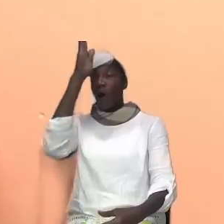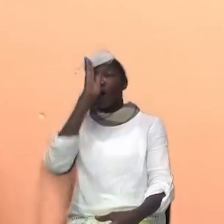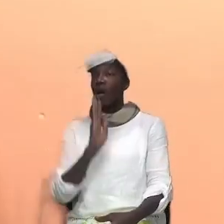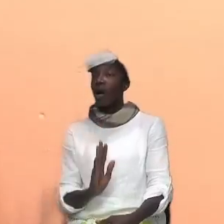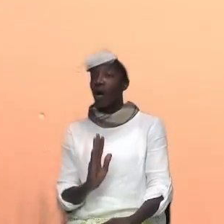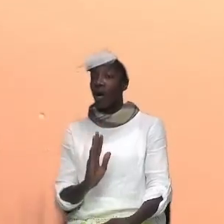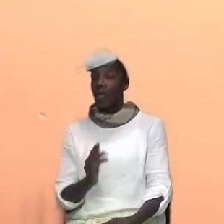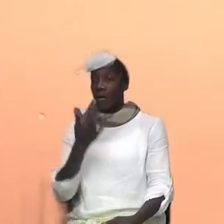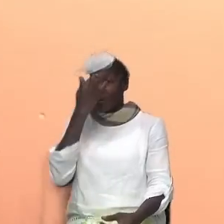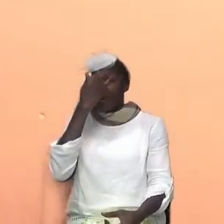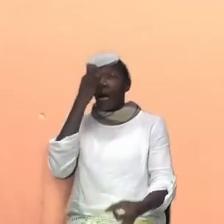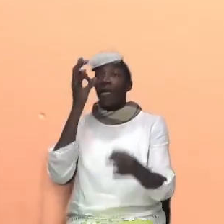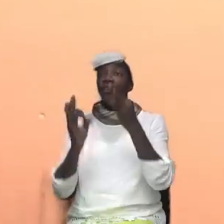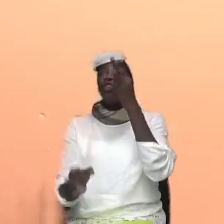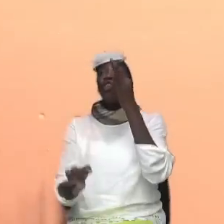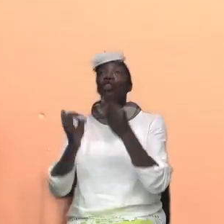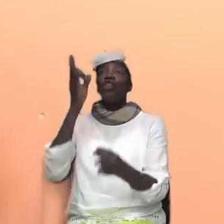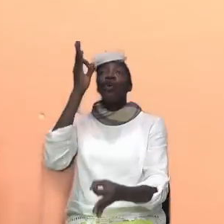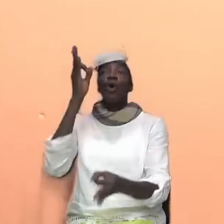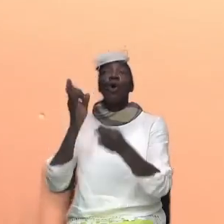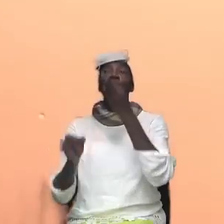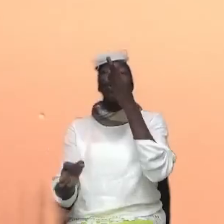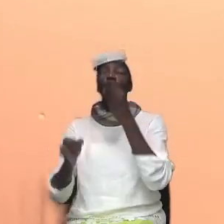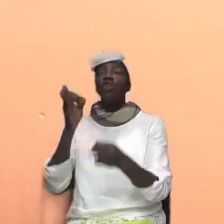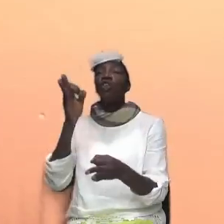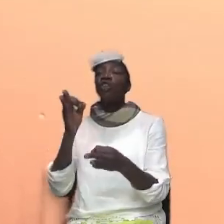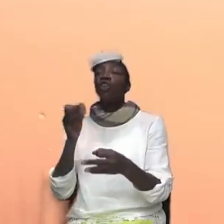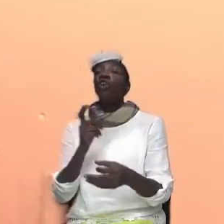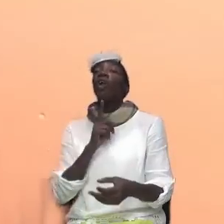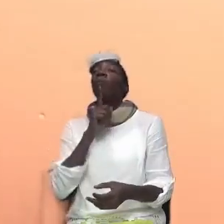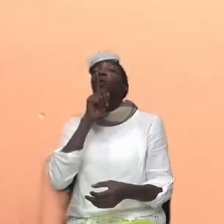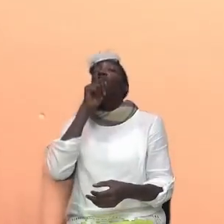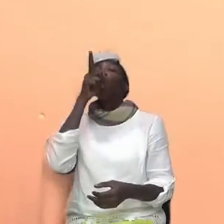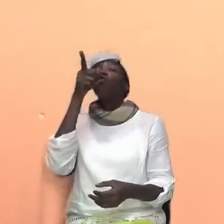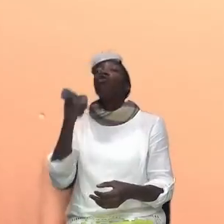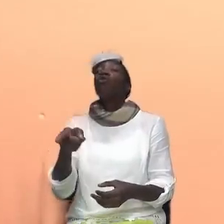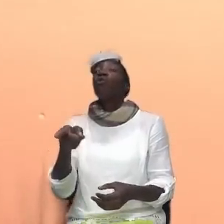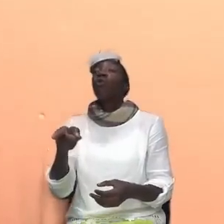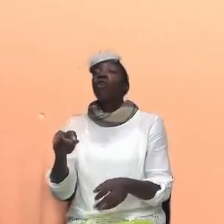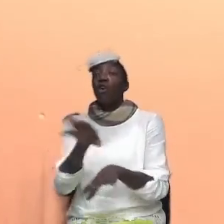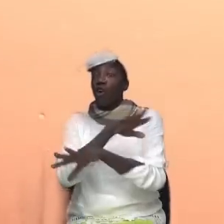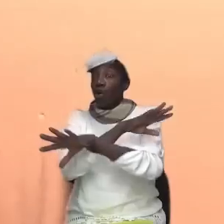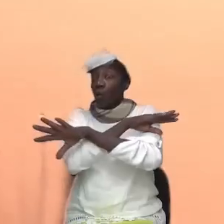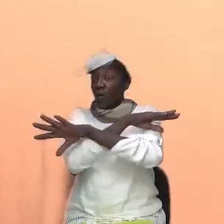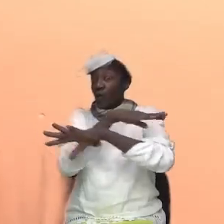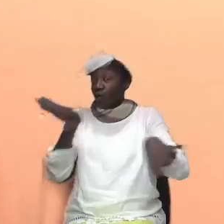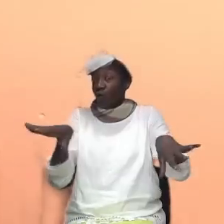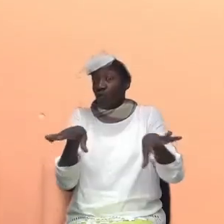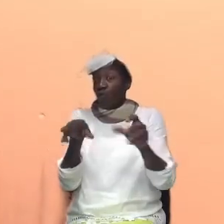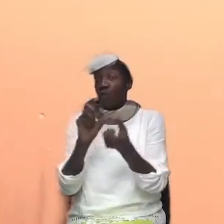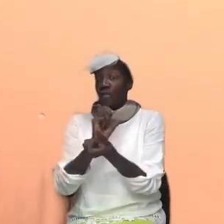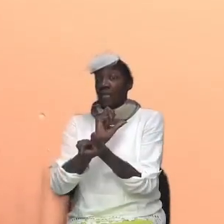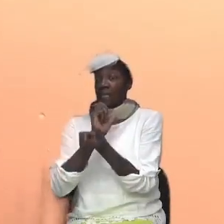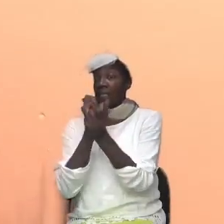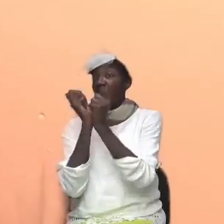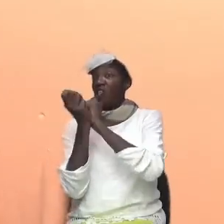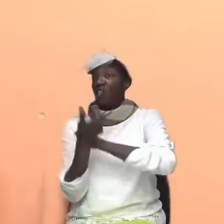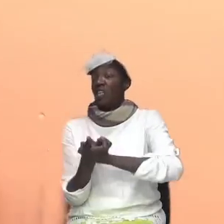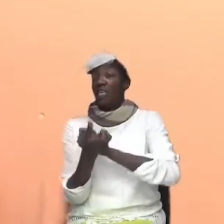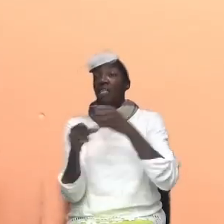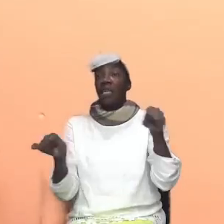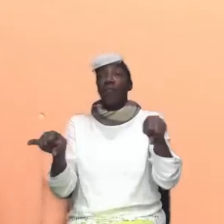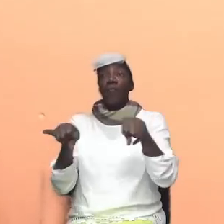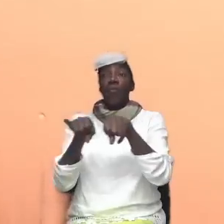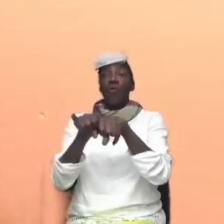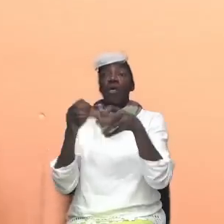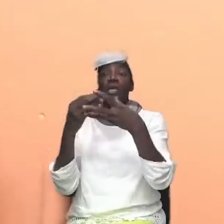be judged. And we want to make sure that we do not dilute this very important subject